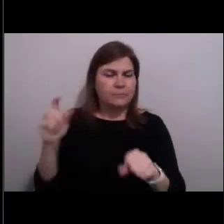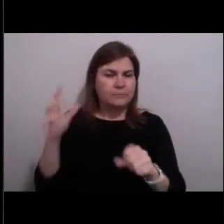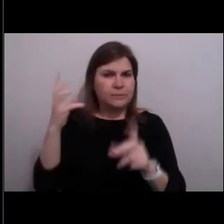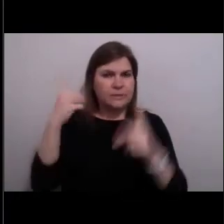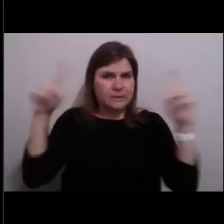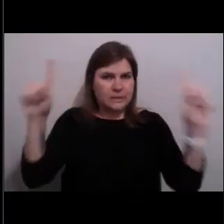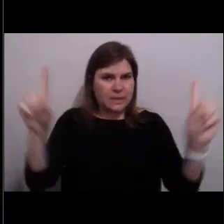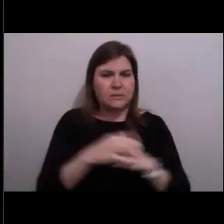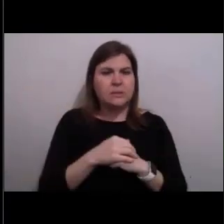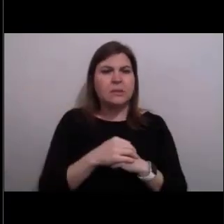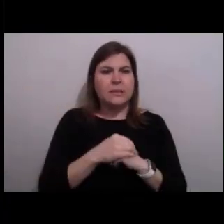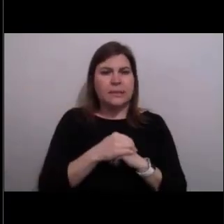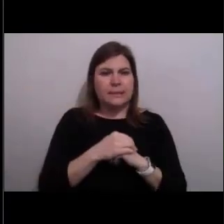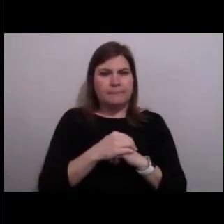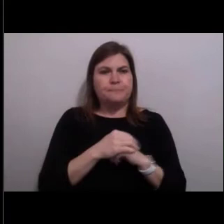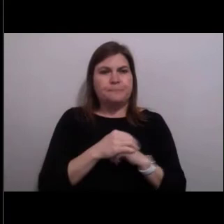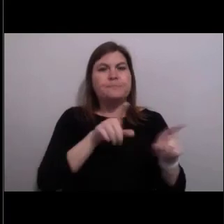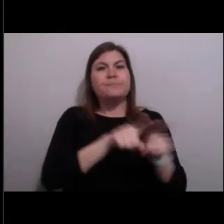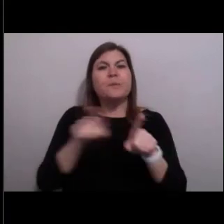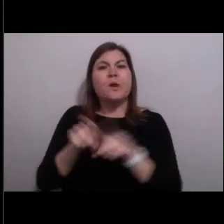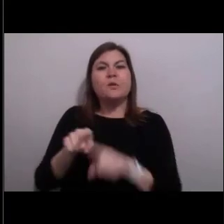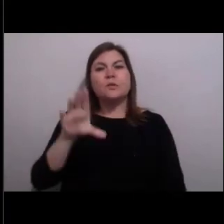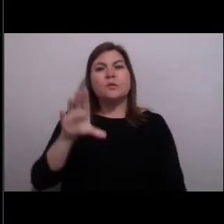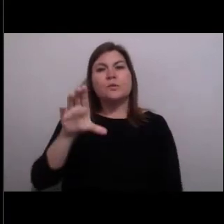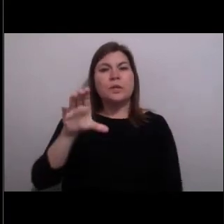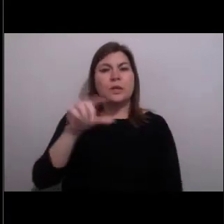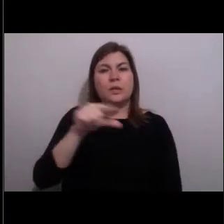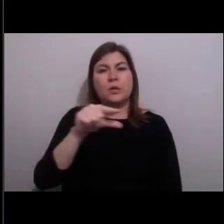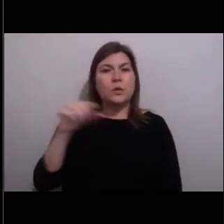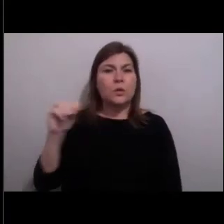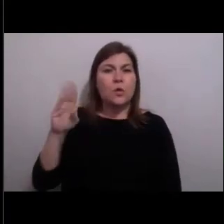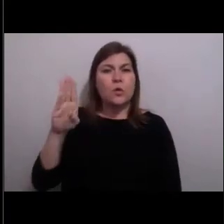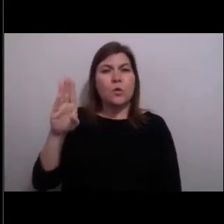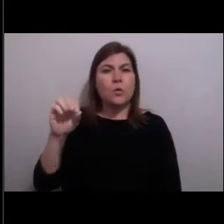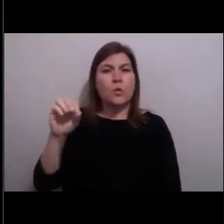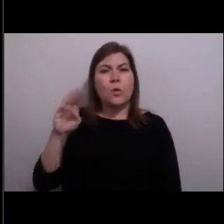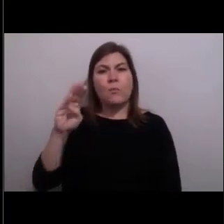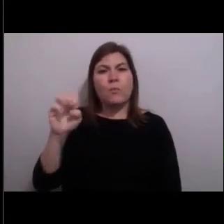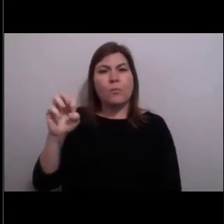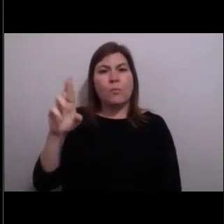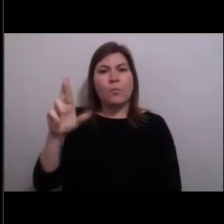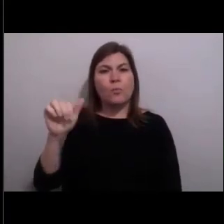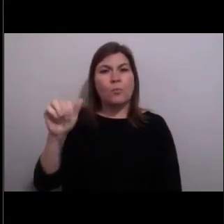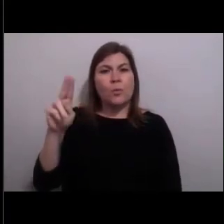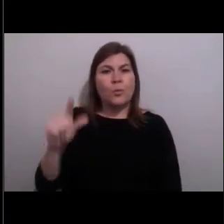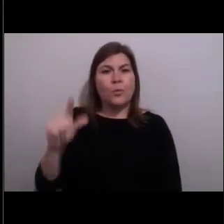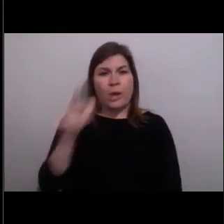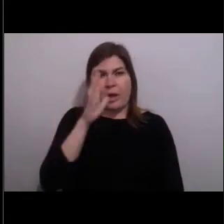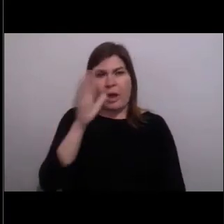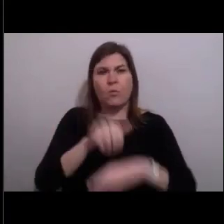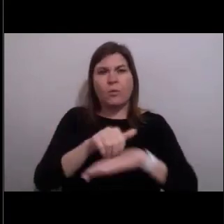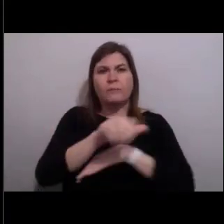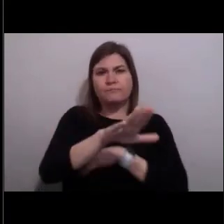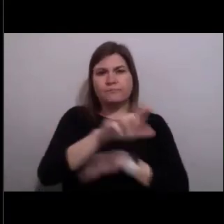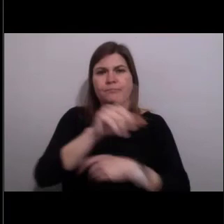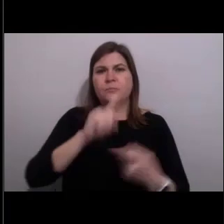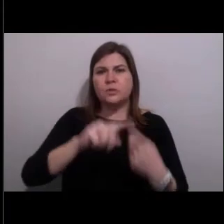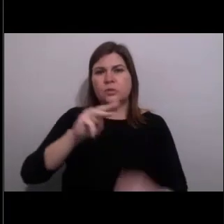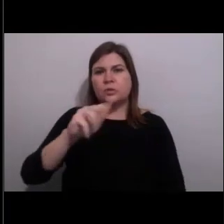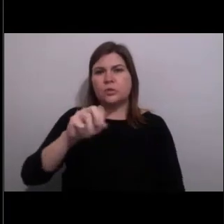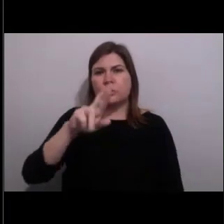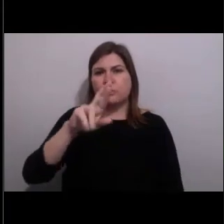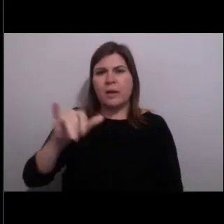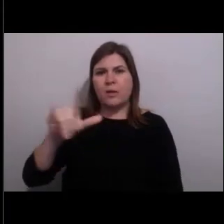send the Go Boomerang link to Mary Lou, as well as a link to